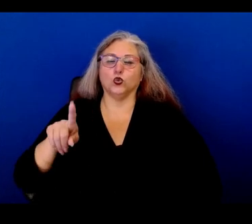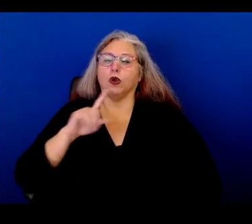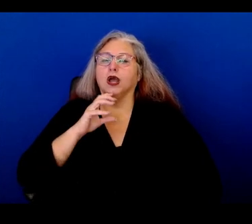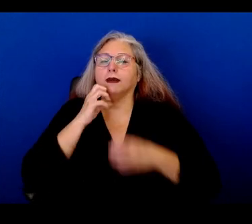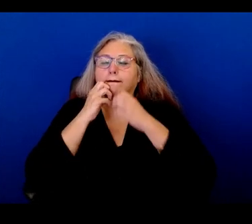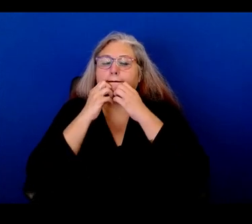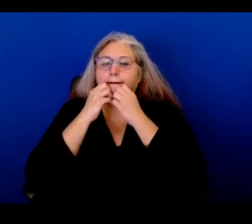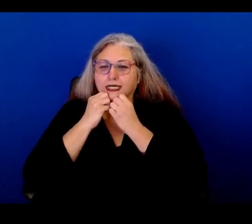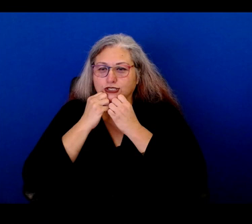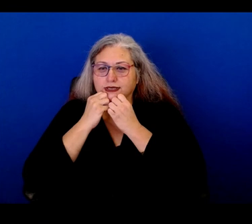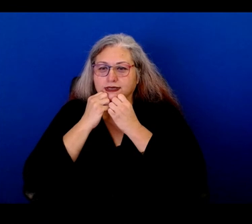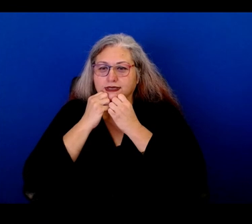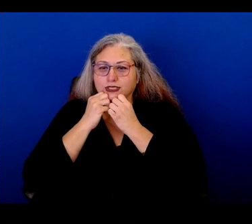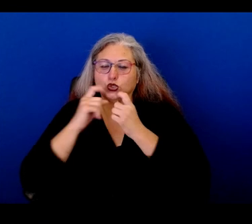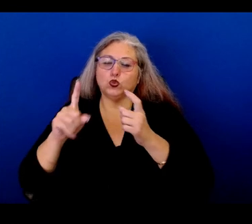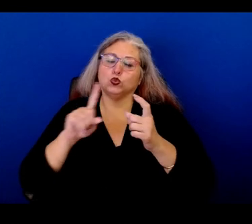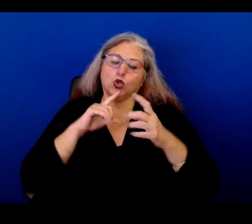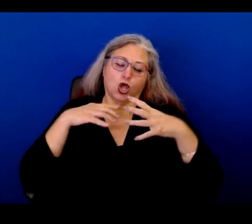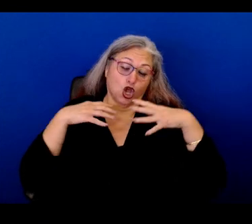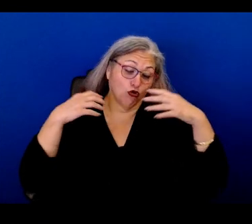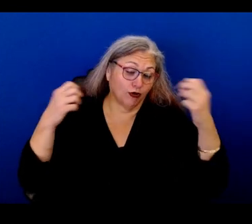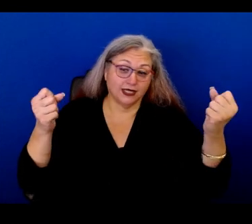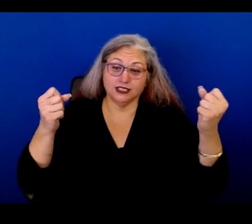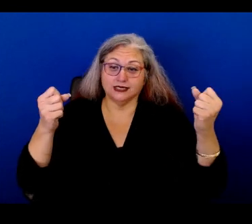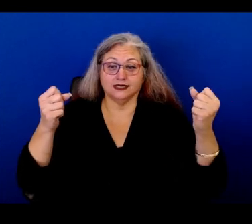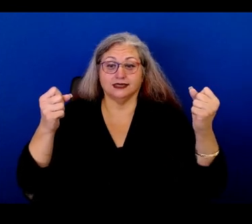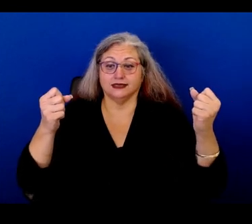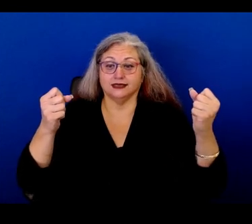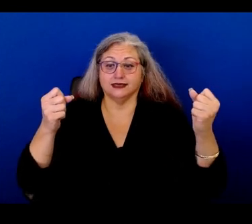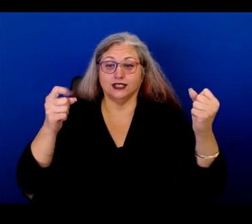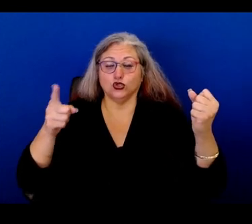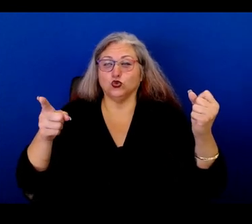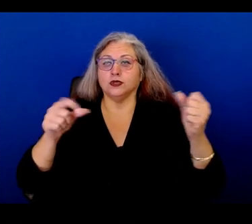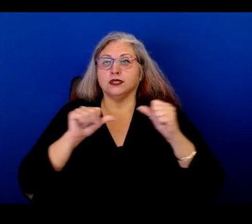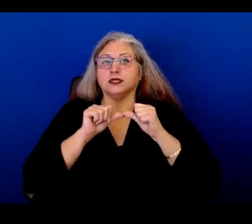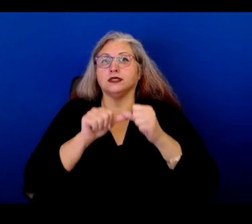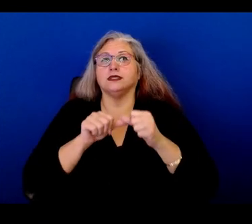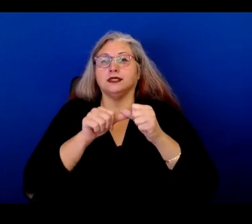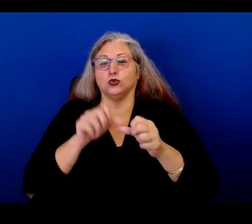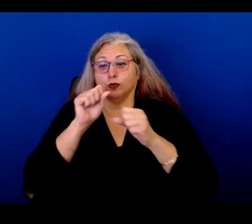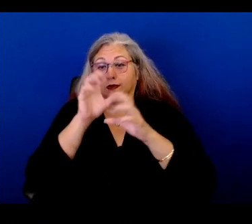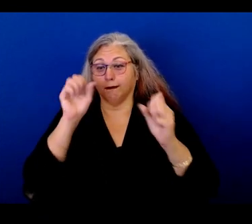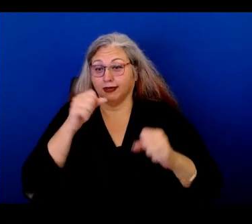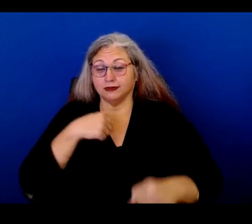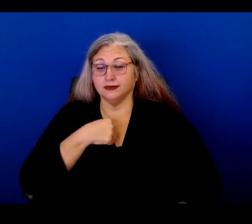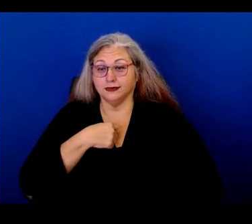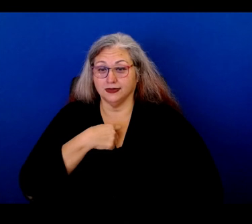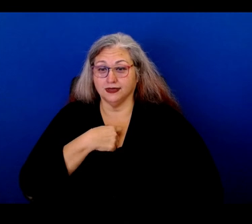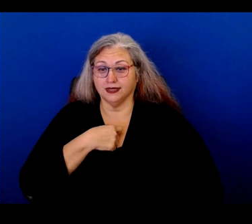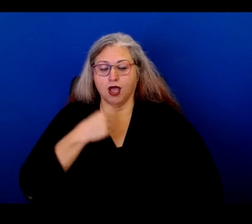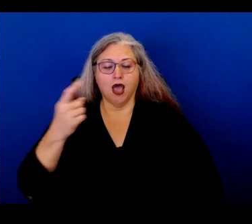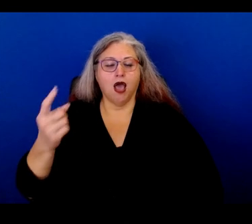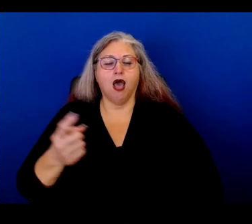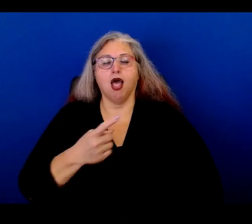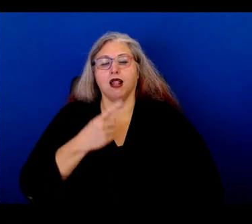are courageous, and you continue to amaze me. Always will, in this life or any